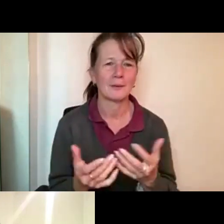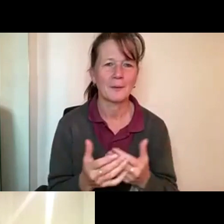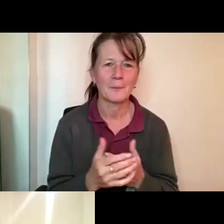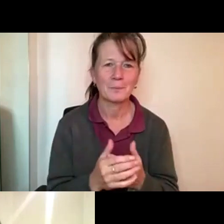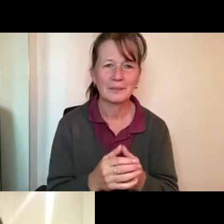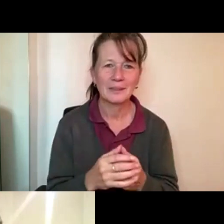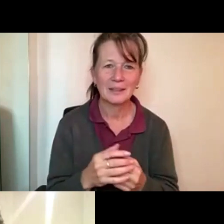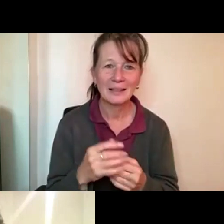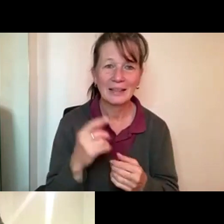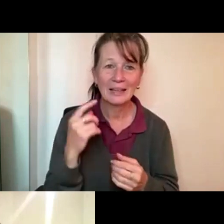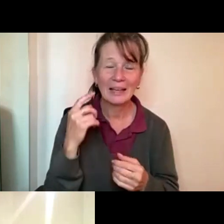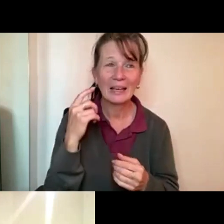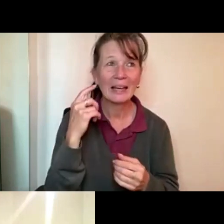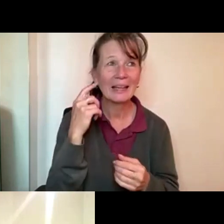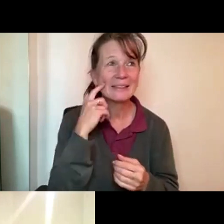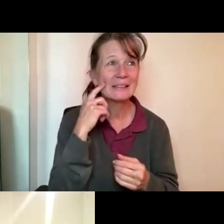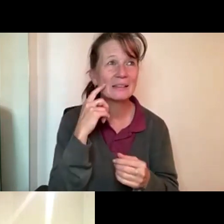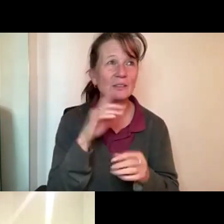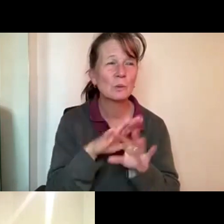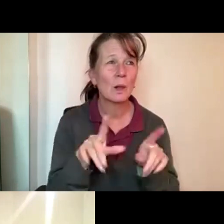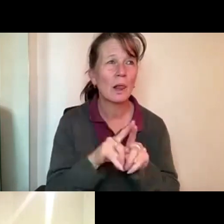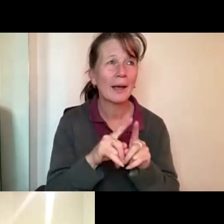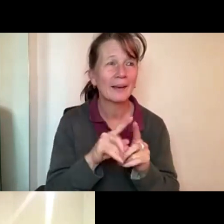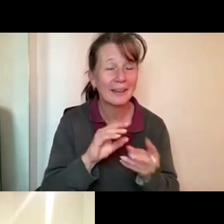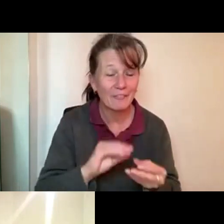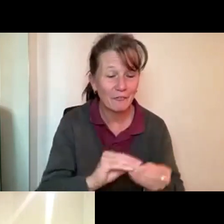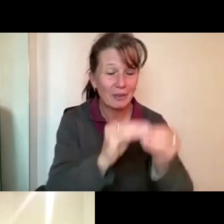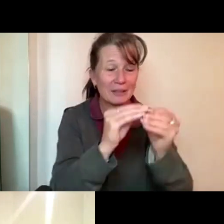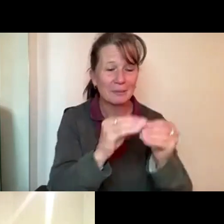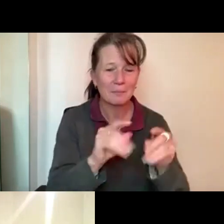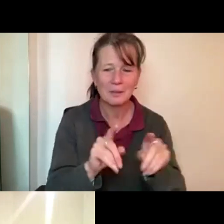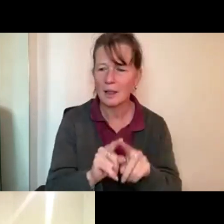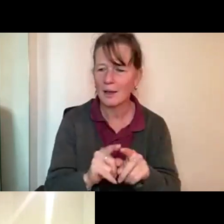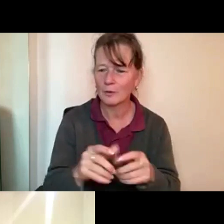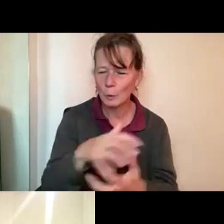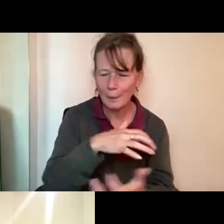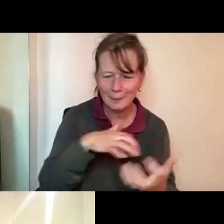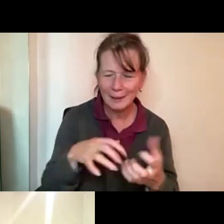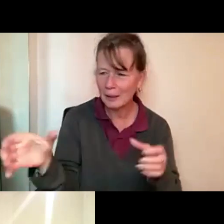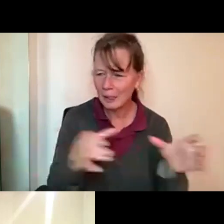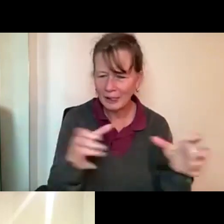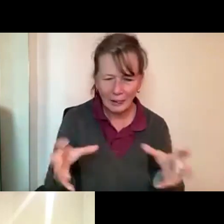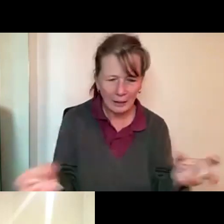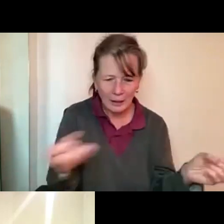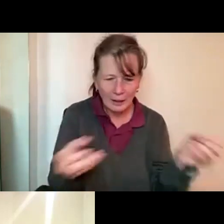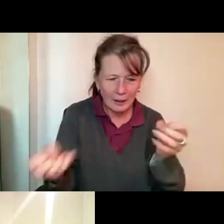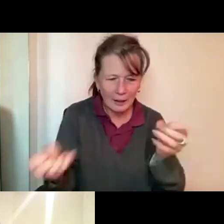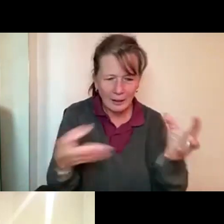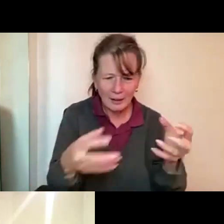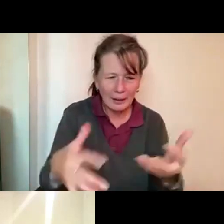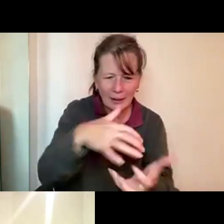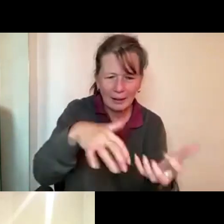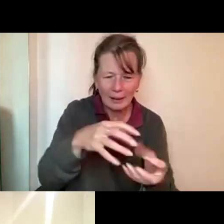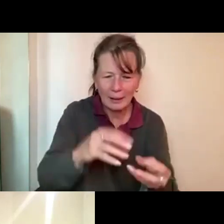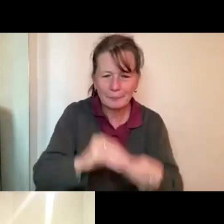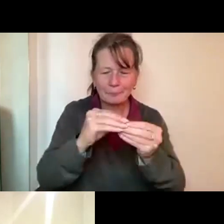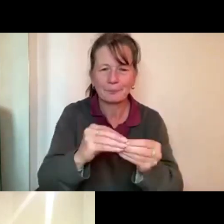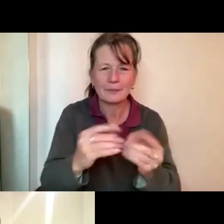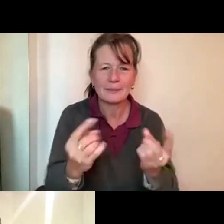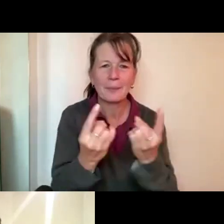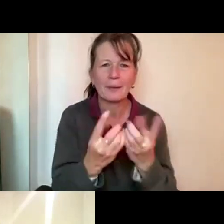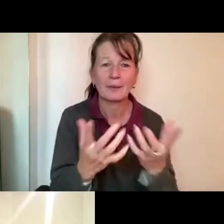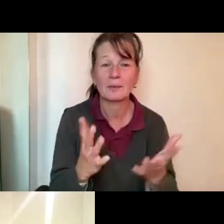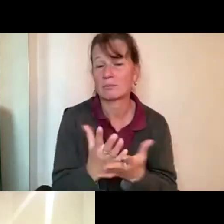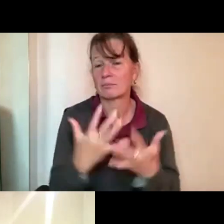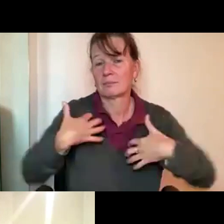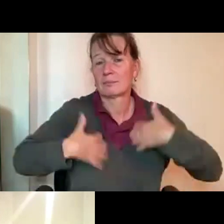than inventing it, but it's also sort of complicated assembling so that everything becomes meaningful to all the other parts. So that was quite